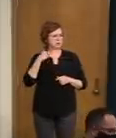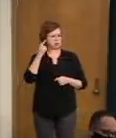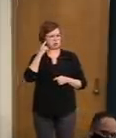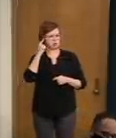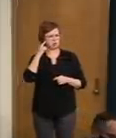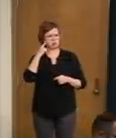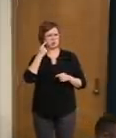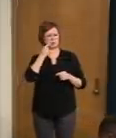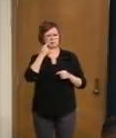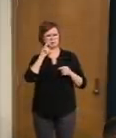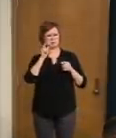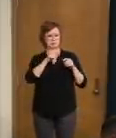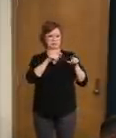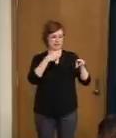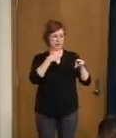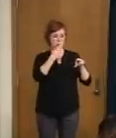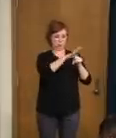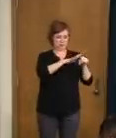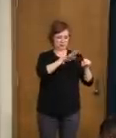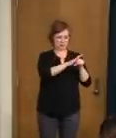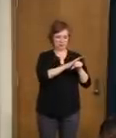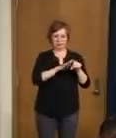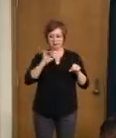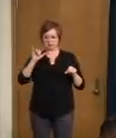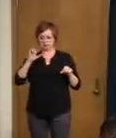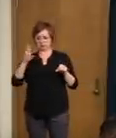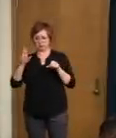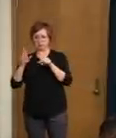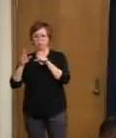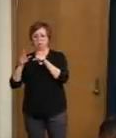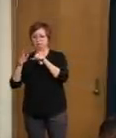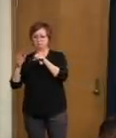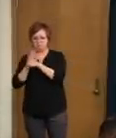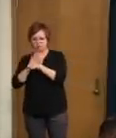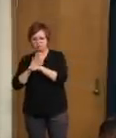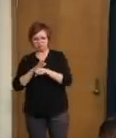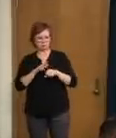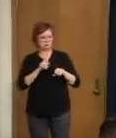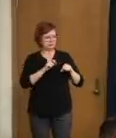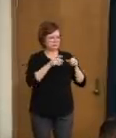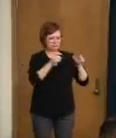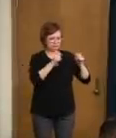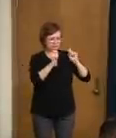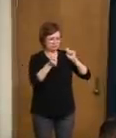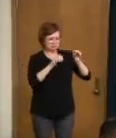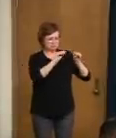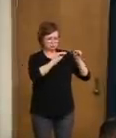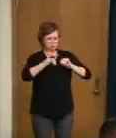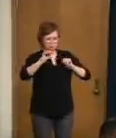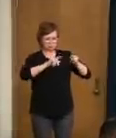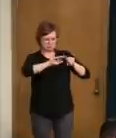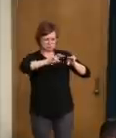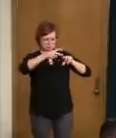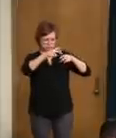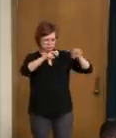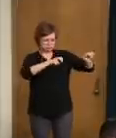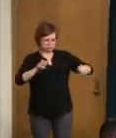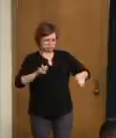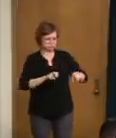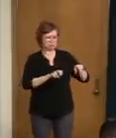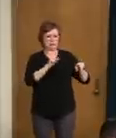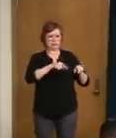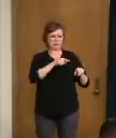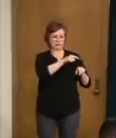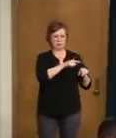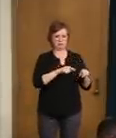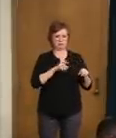capacity recently, that because of the high numbers, there's been certain areas that have been repurposed. Can you just tell me about how you